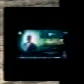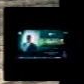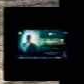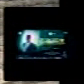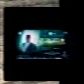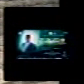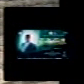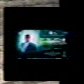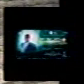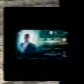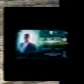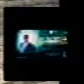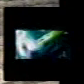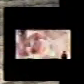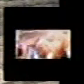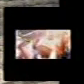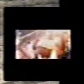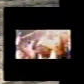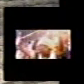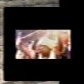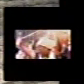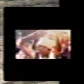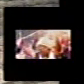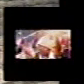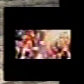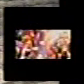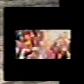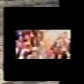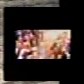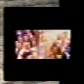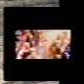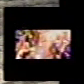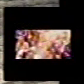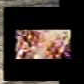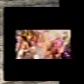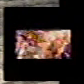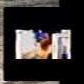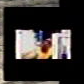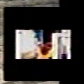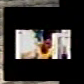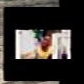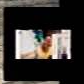is the Lord. Let him do whatever seemeth good.